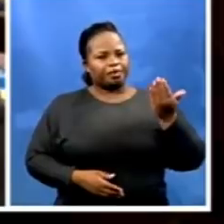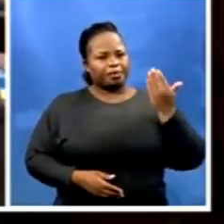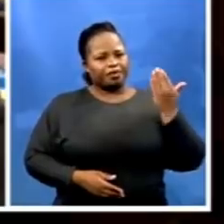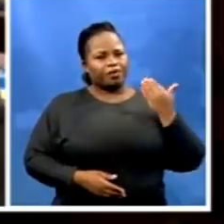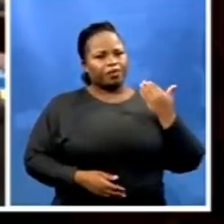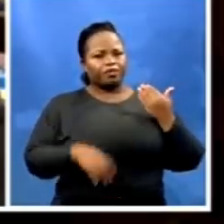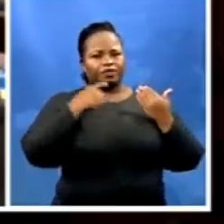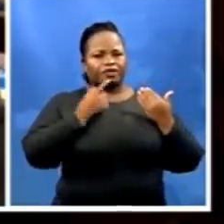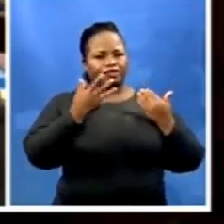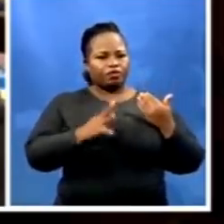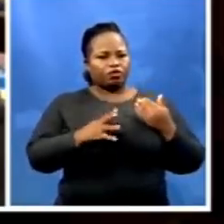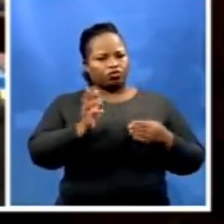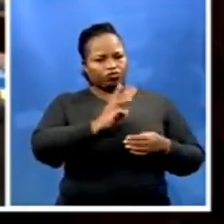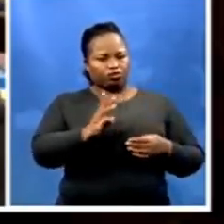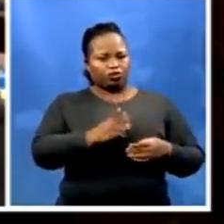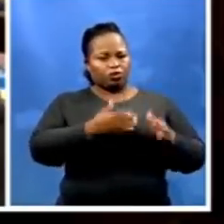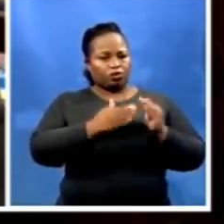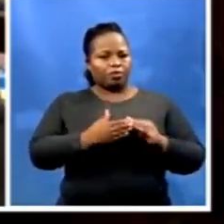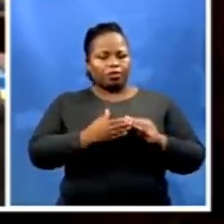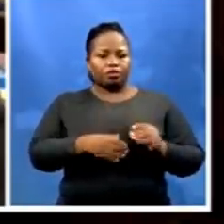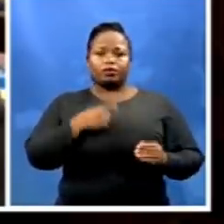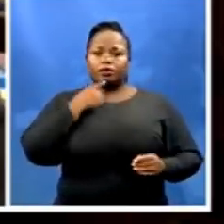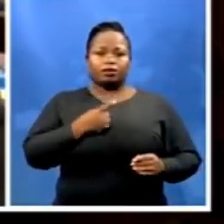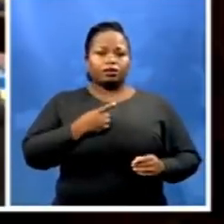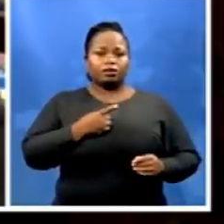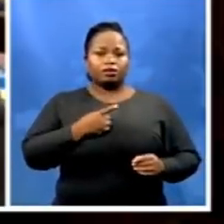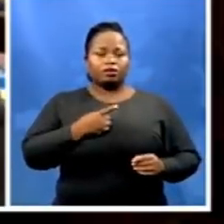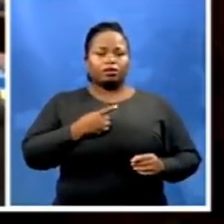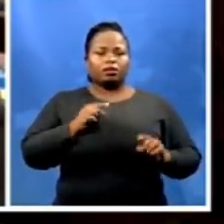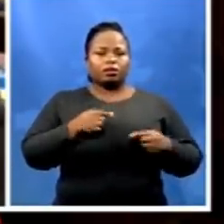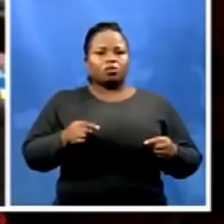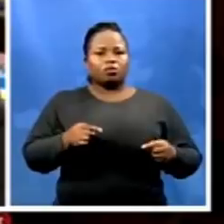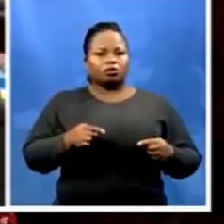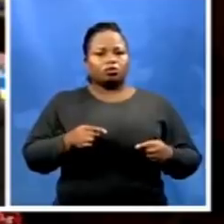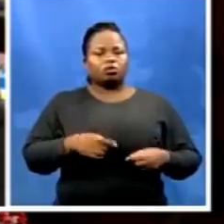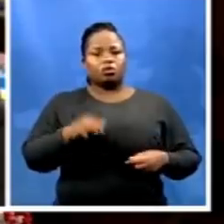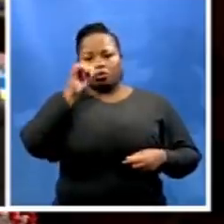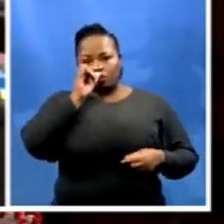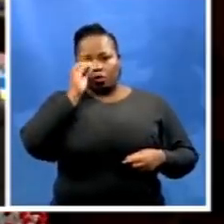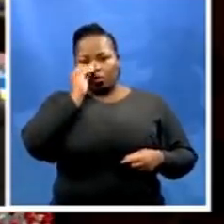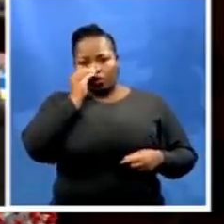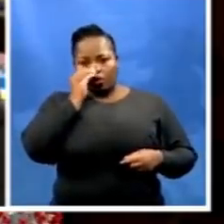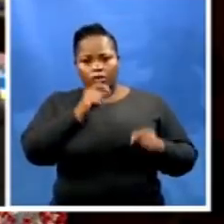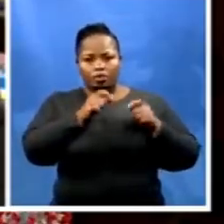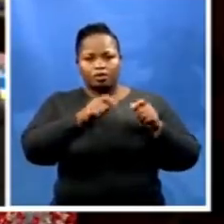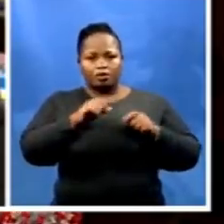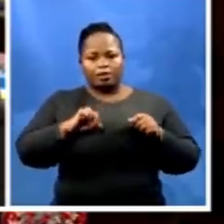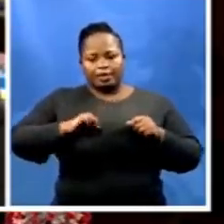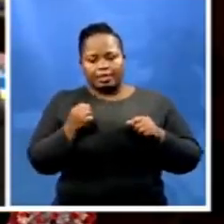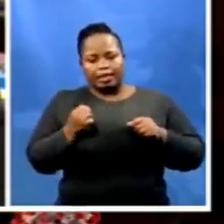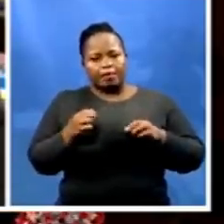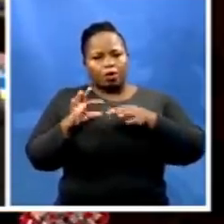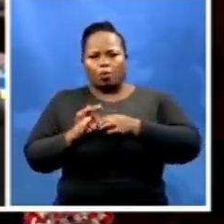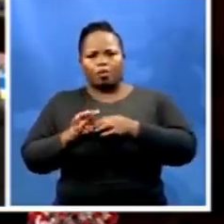communities not to harbor suspects or criminals in this regard. But now you're talking about a